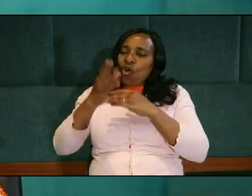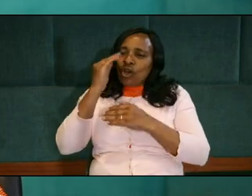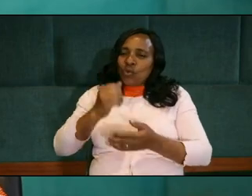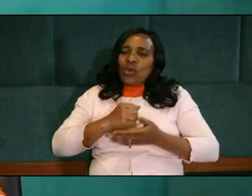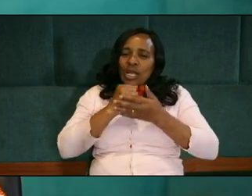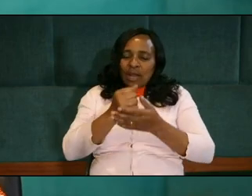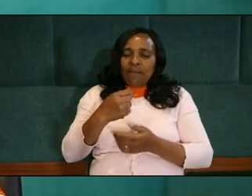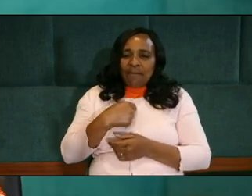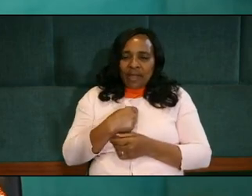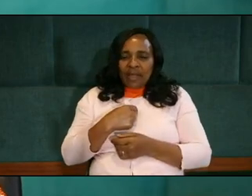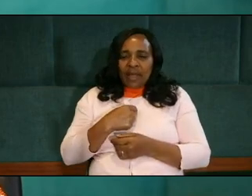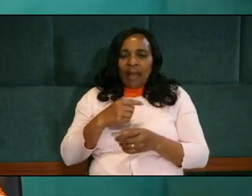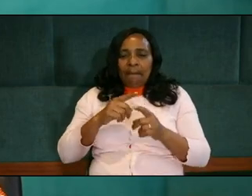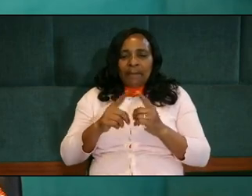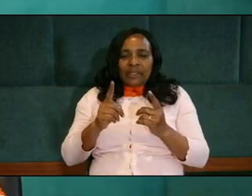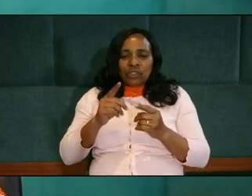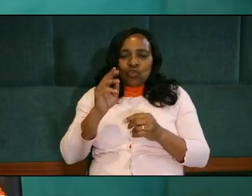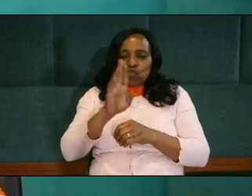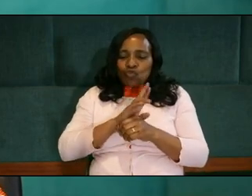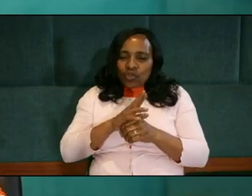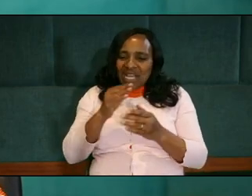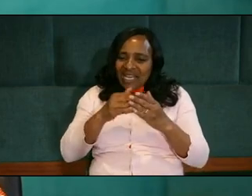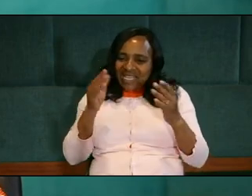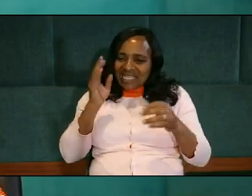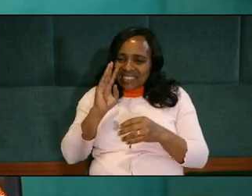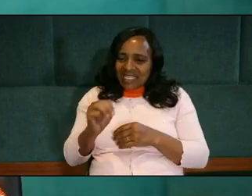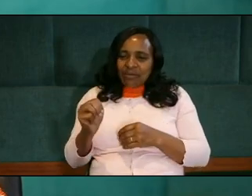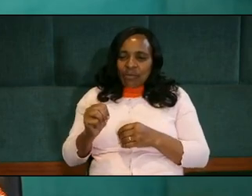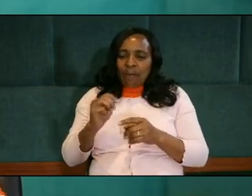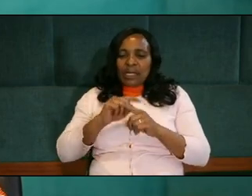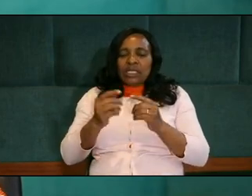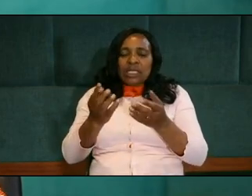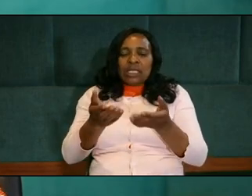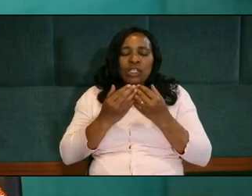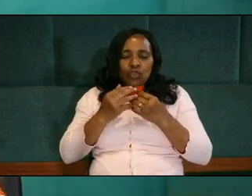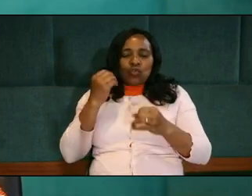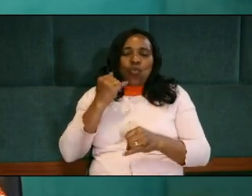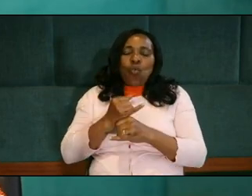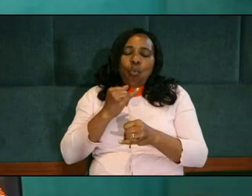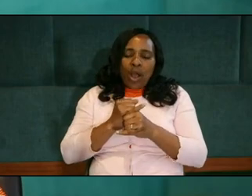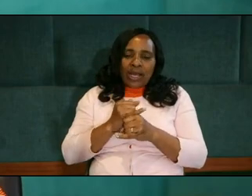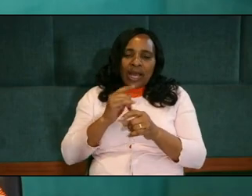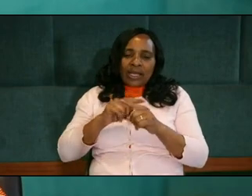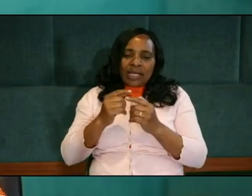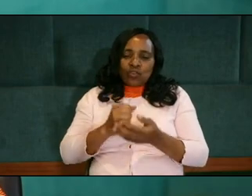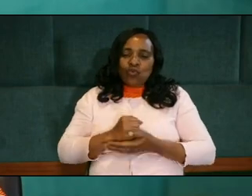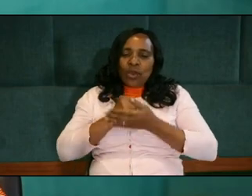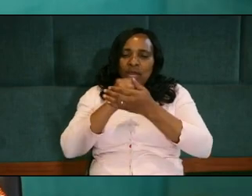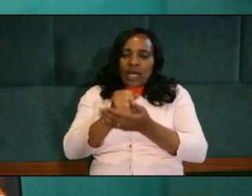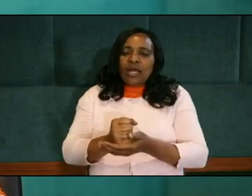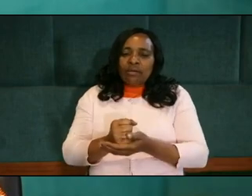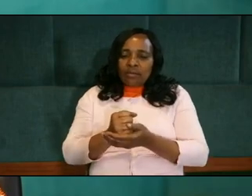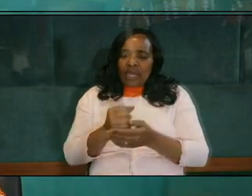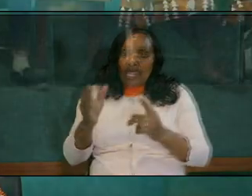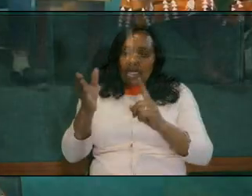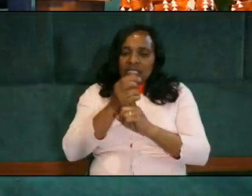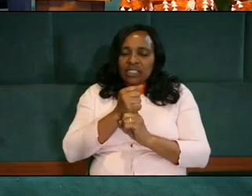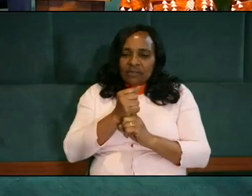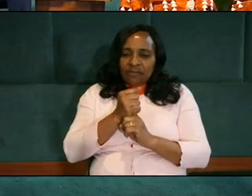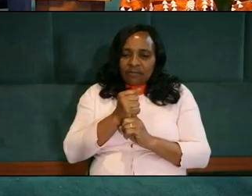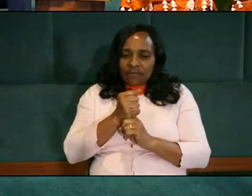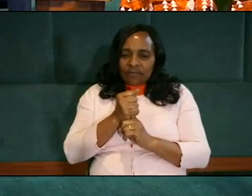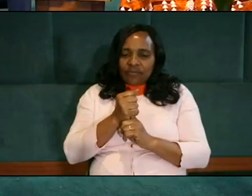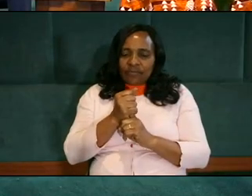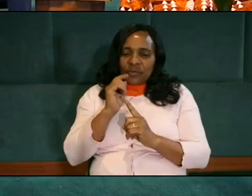help you. But don't use that against him. He will not help you, but you need to work so that he helps you to achieve your main goal. Thank you.